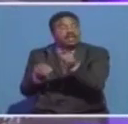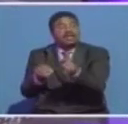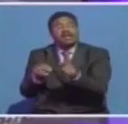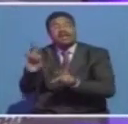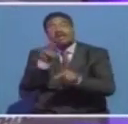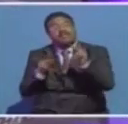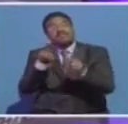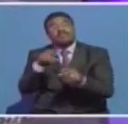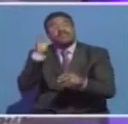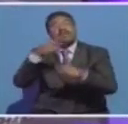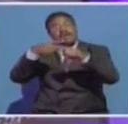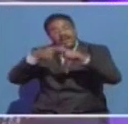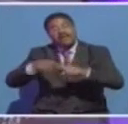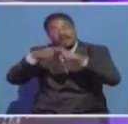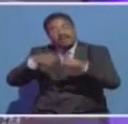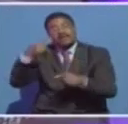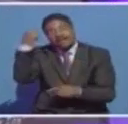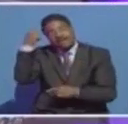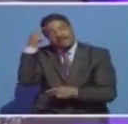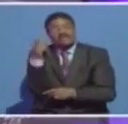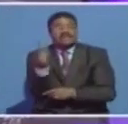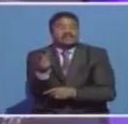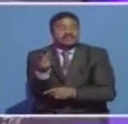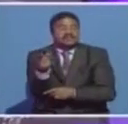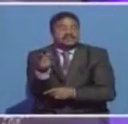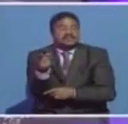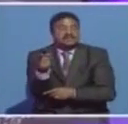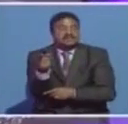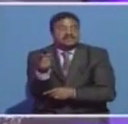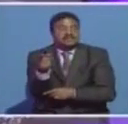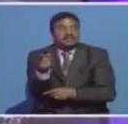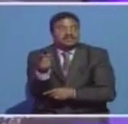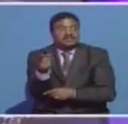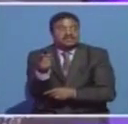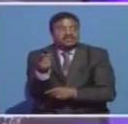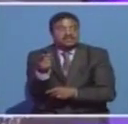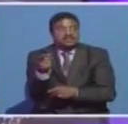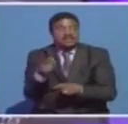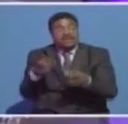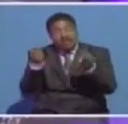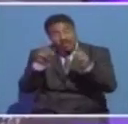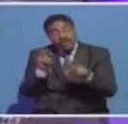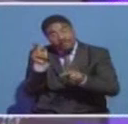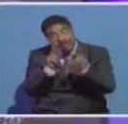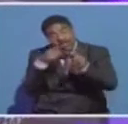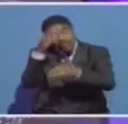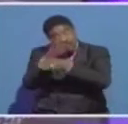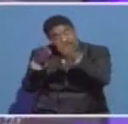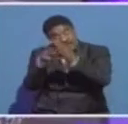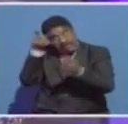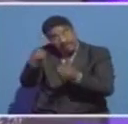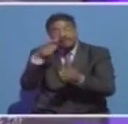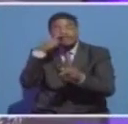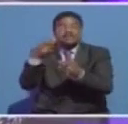highly dependent on government. So what we would like is for the people who are actually doing the building to become responsible. There must be